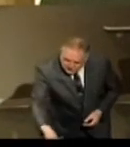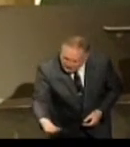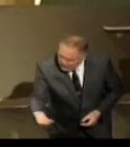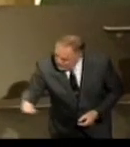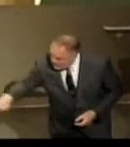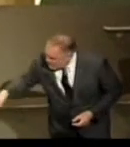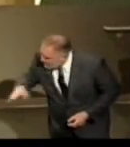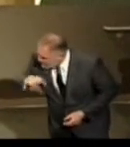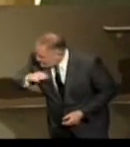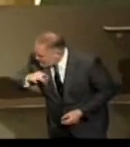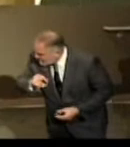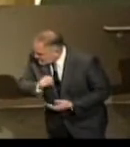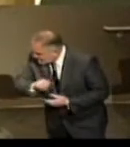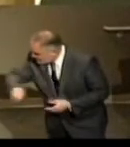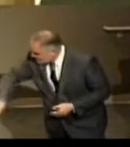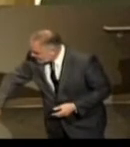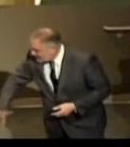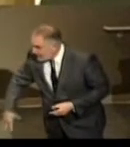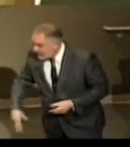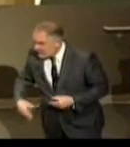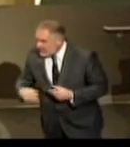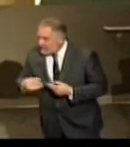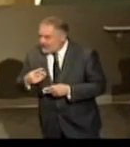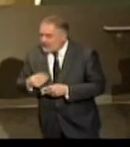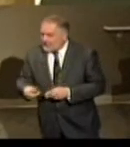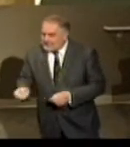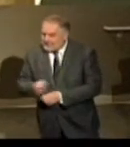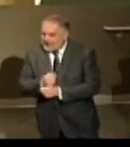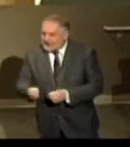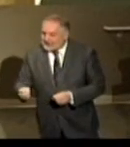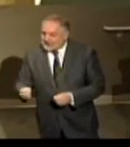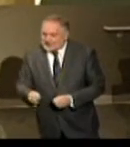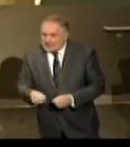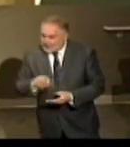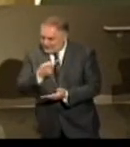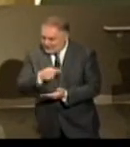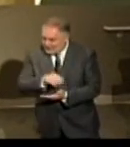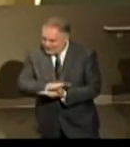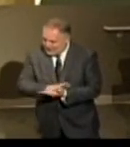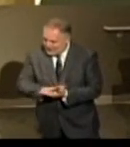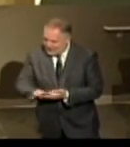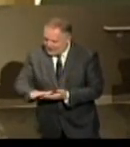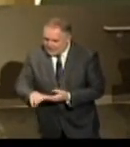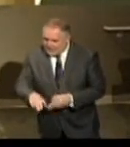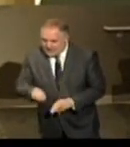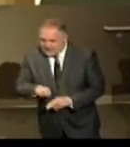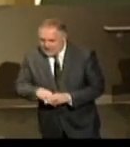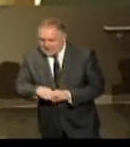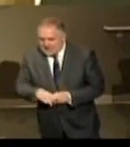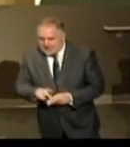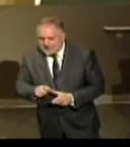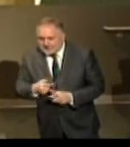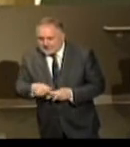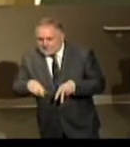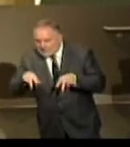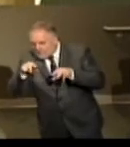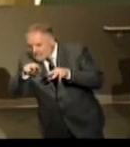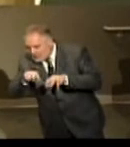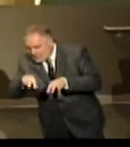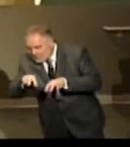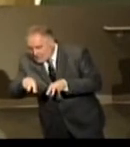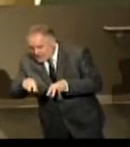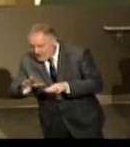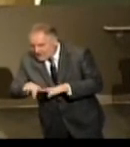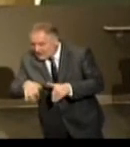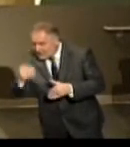away. He would sit as a refiner. He wouldn't stand. Every once in a while he'd have to get up to sit, but he would sit as a refiner. And how